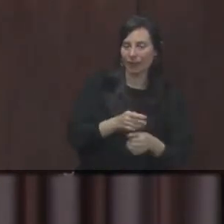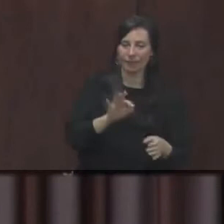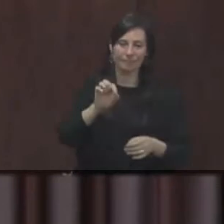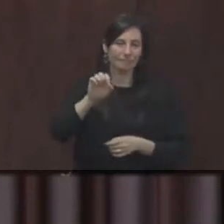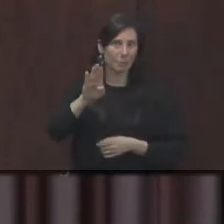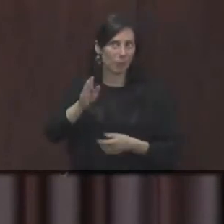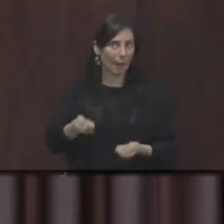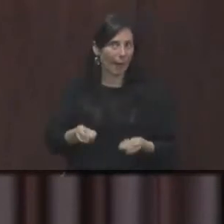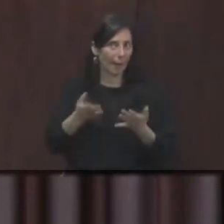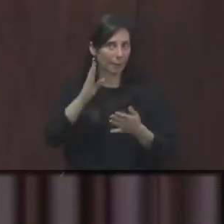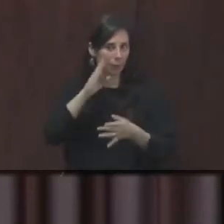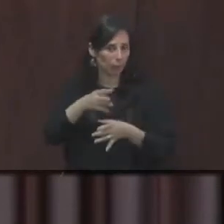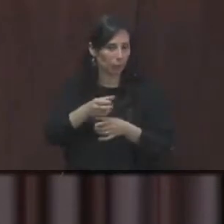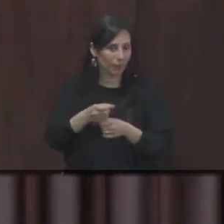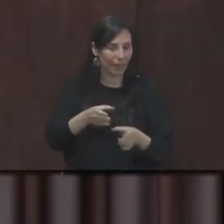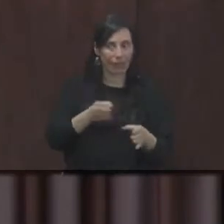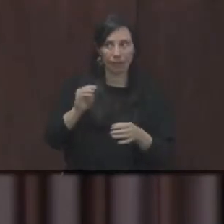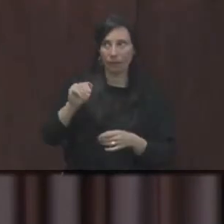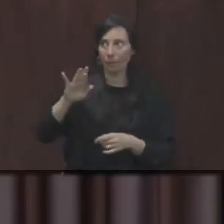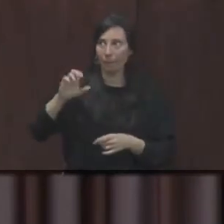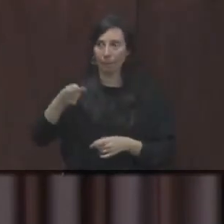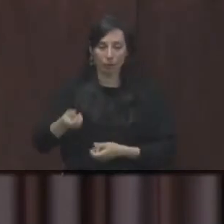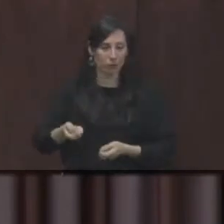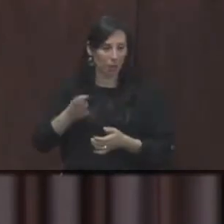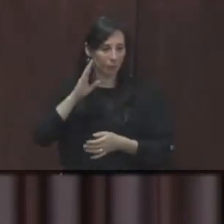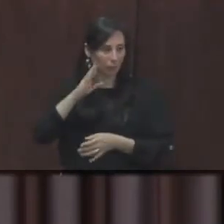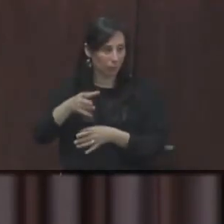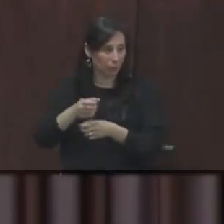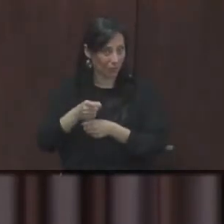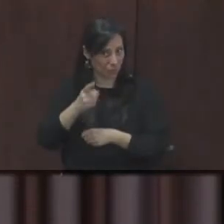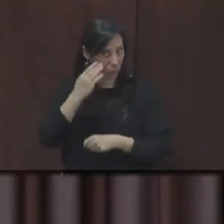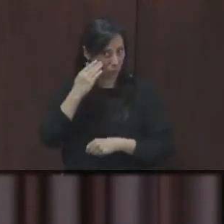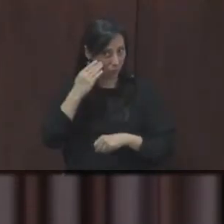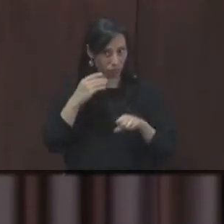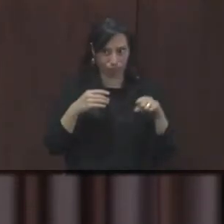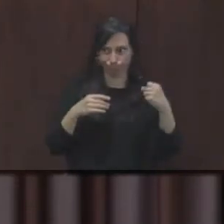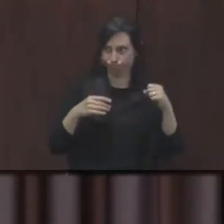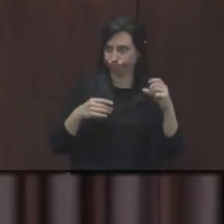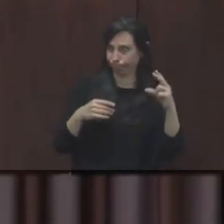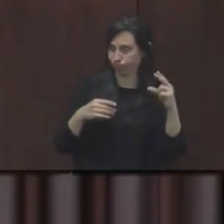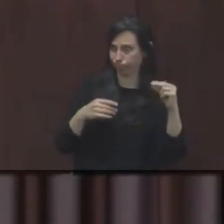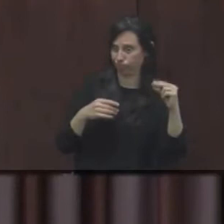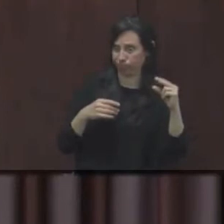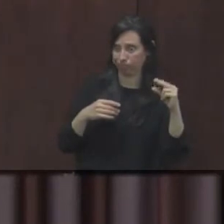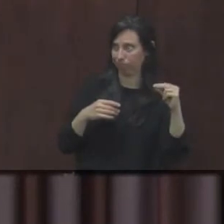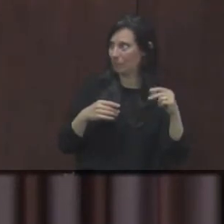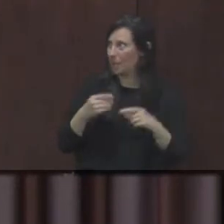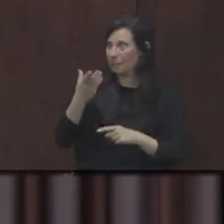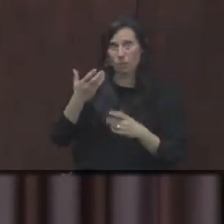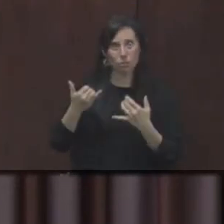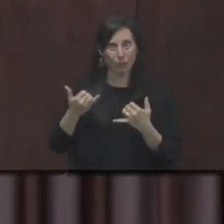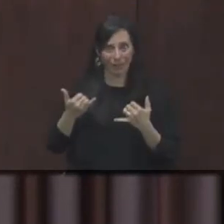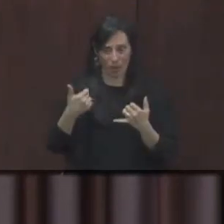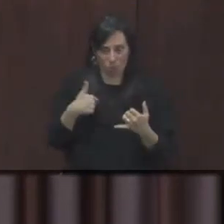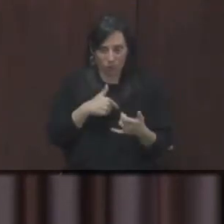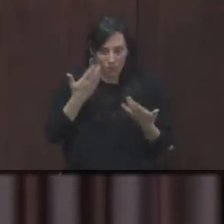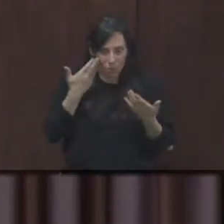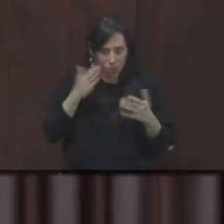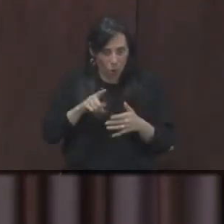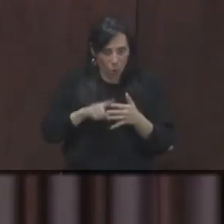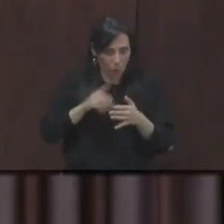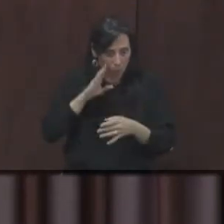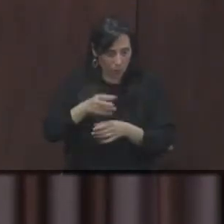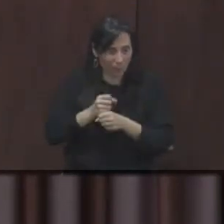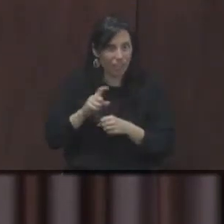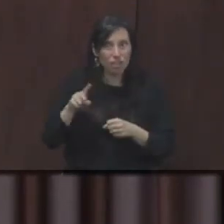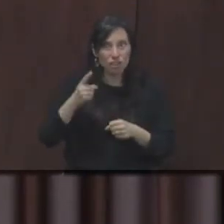going to be sort of learning all along the way? And like maybe in the end of this month, we're still not going to know what we're going to get in March. It's just going to be an iterative